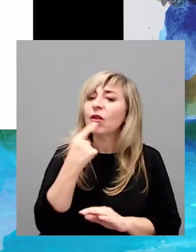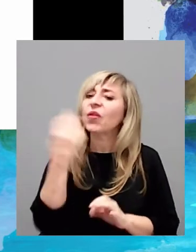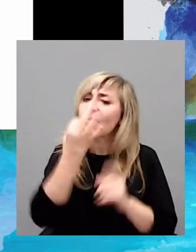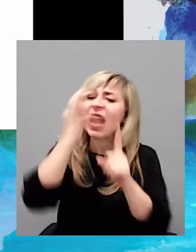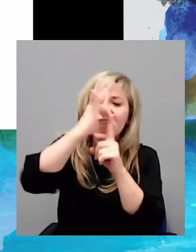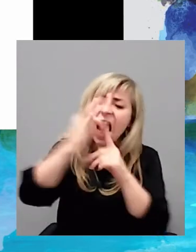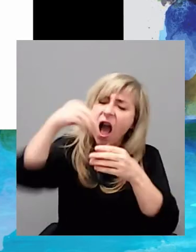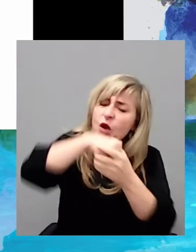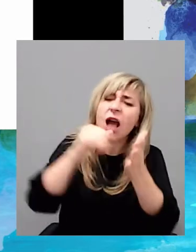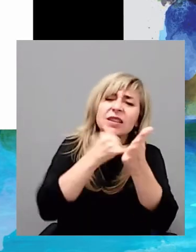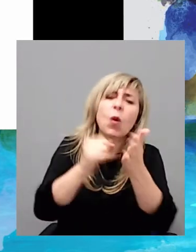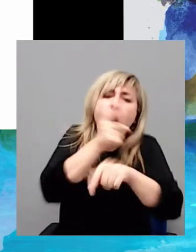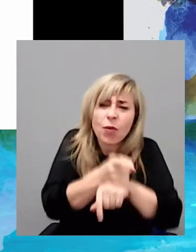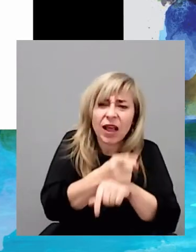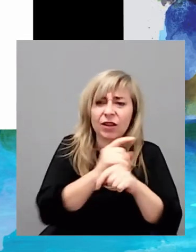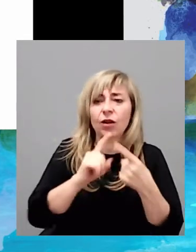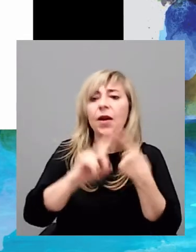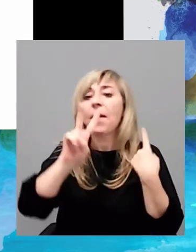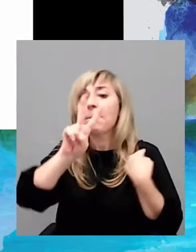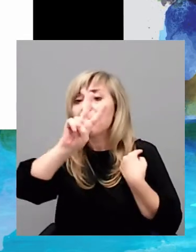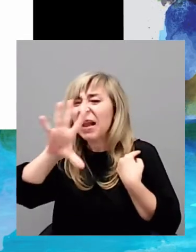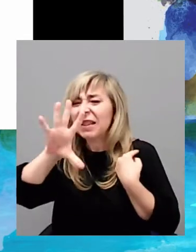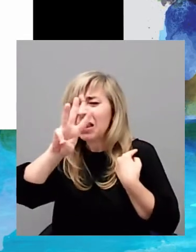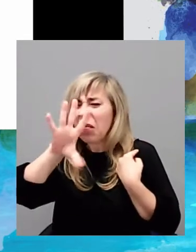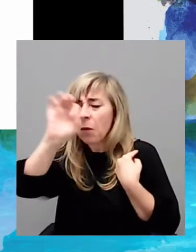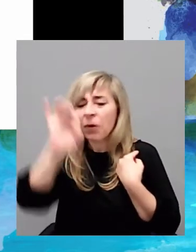class for undergraduate studies.